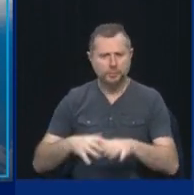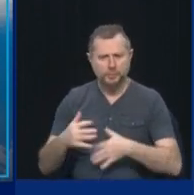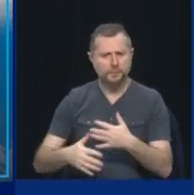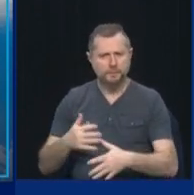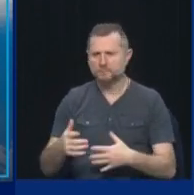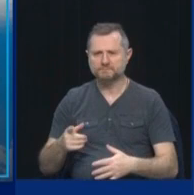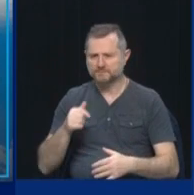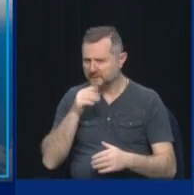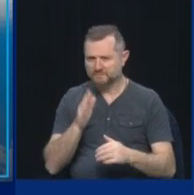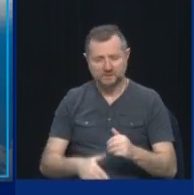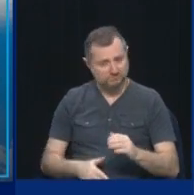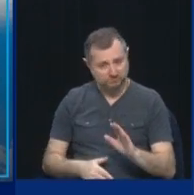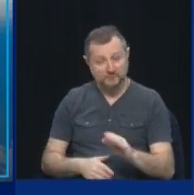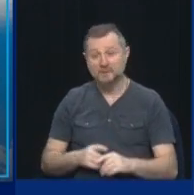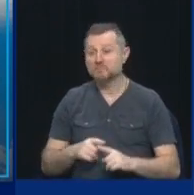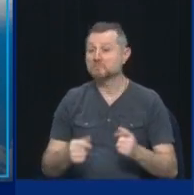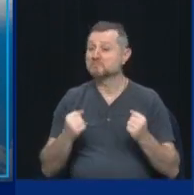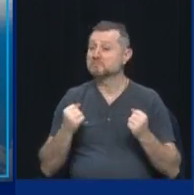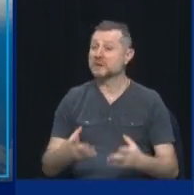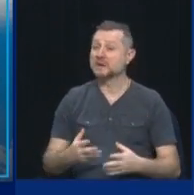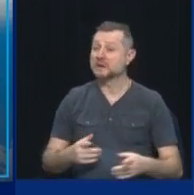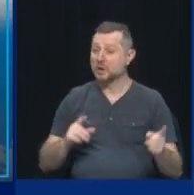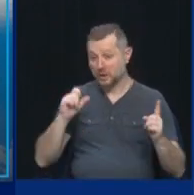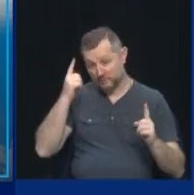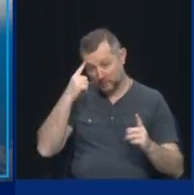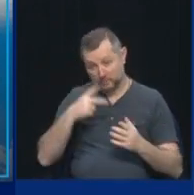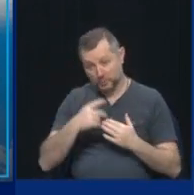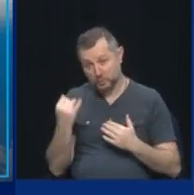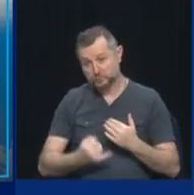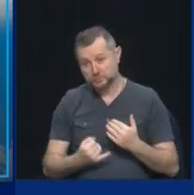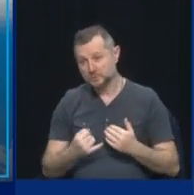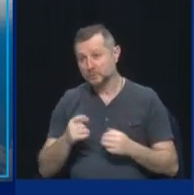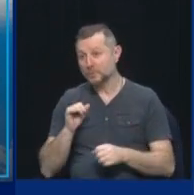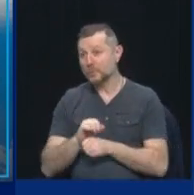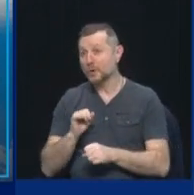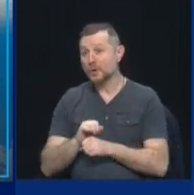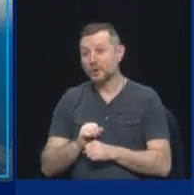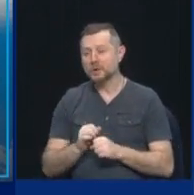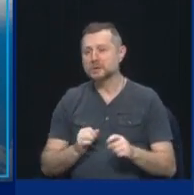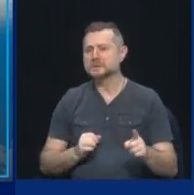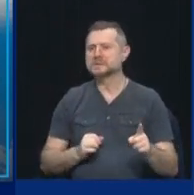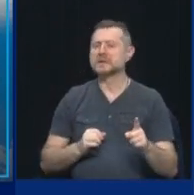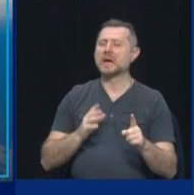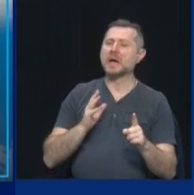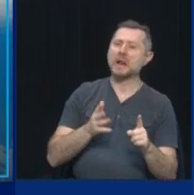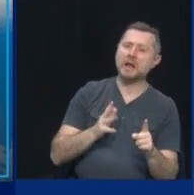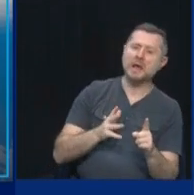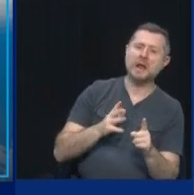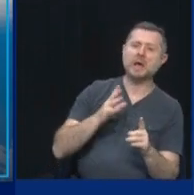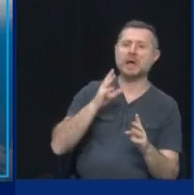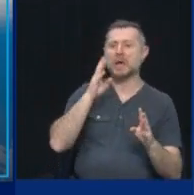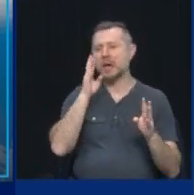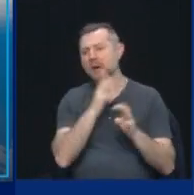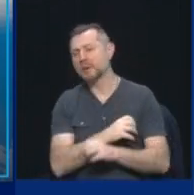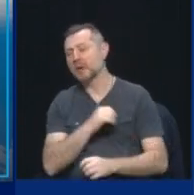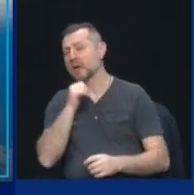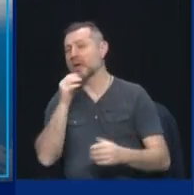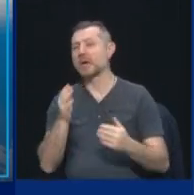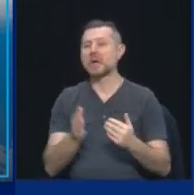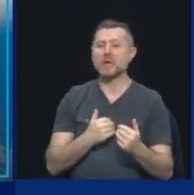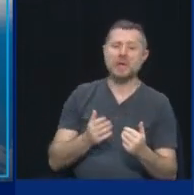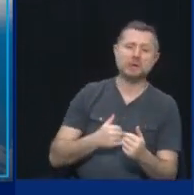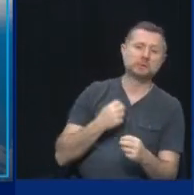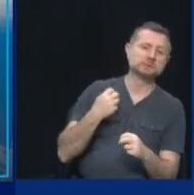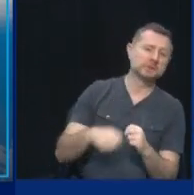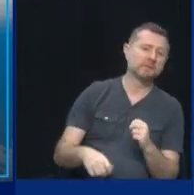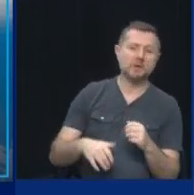It's very often that a government project, people almost just give up on it. It's too complex, it's too hard, and it just